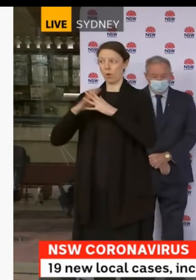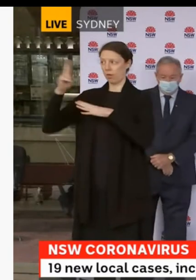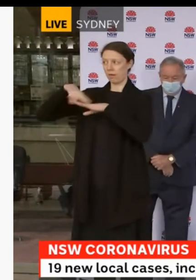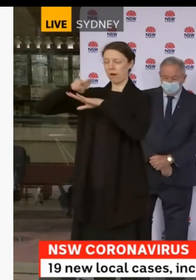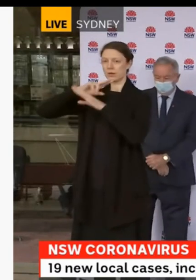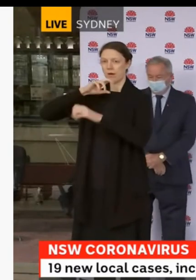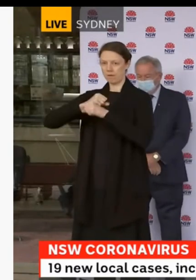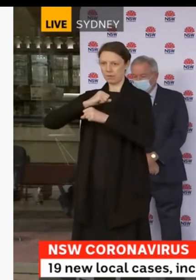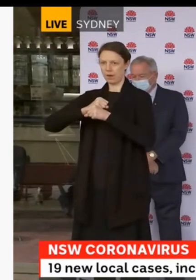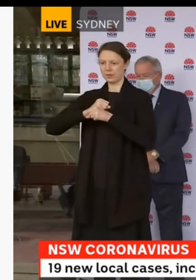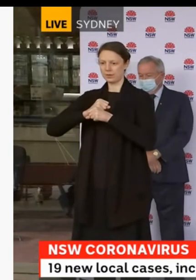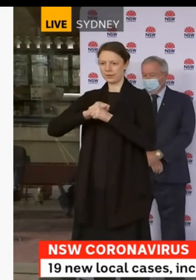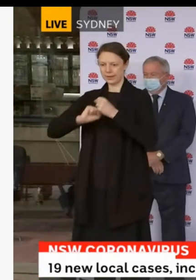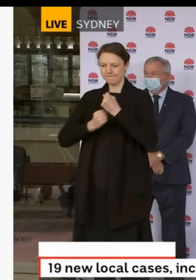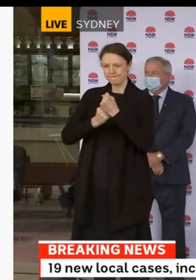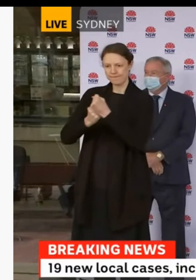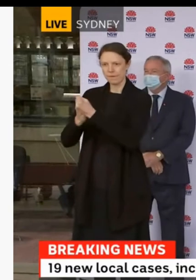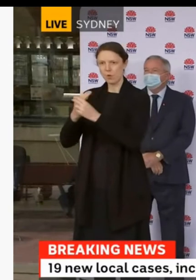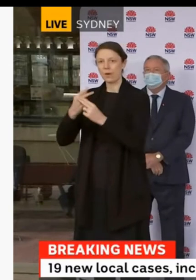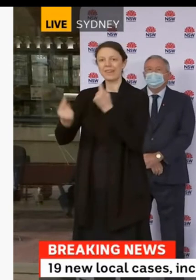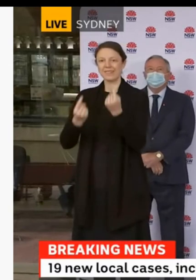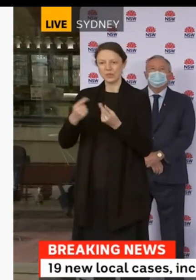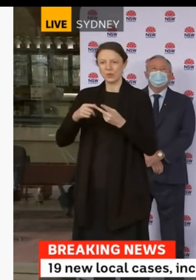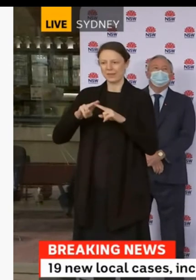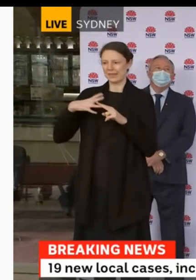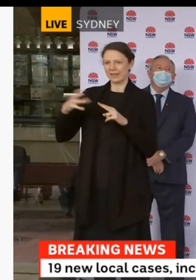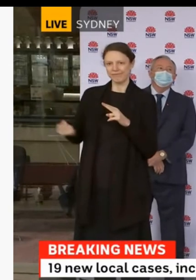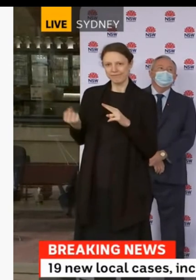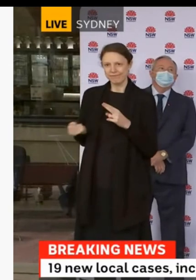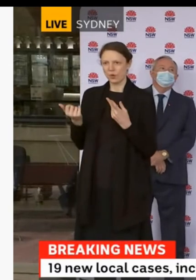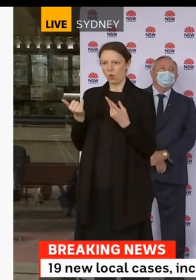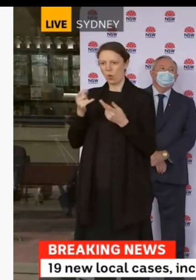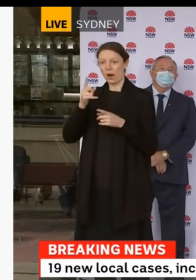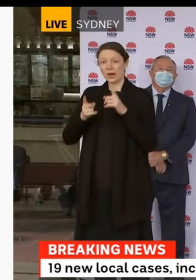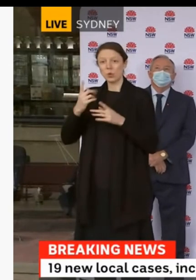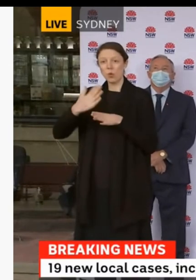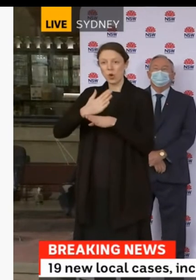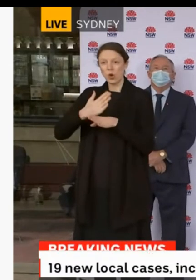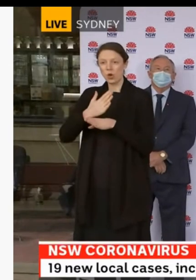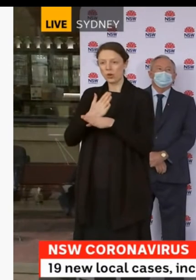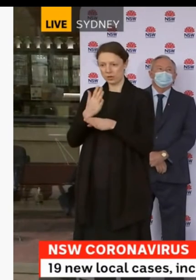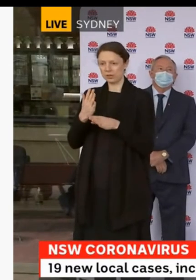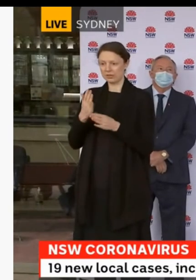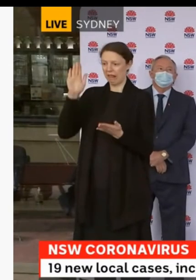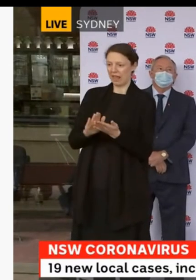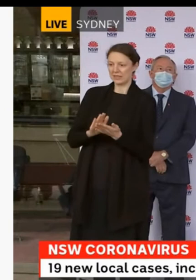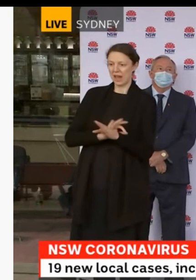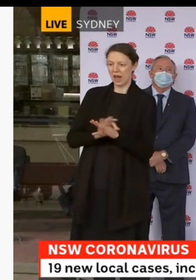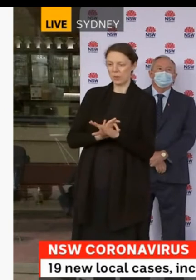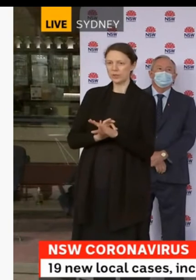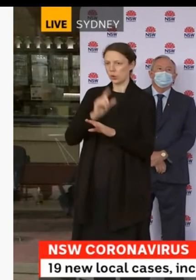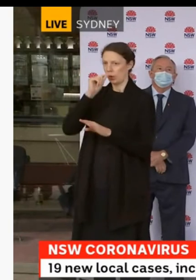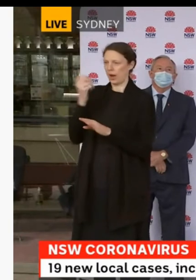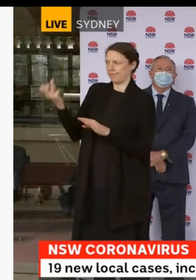providing support for individuals and casual workers. So if you're a casual worker and you've had your hours reduced by greater than 20